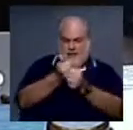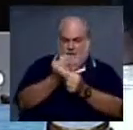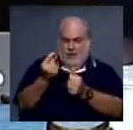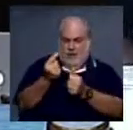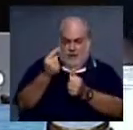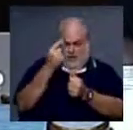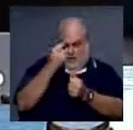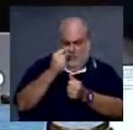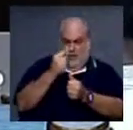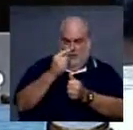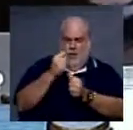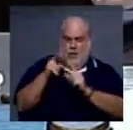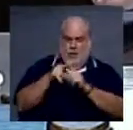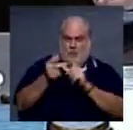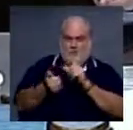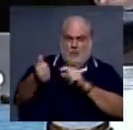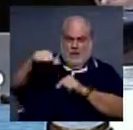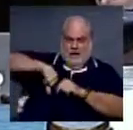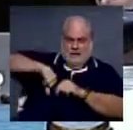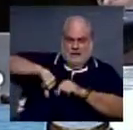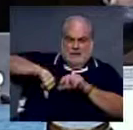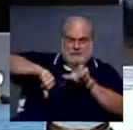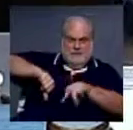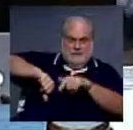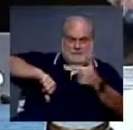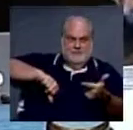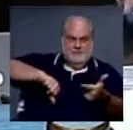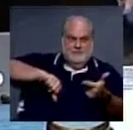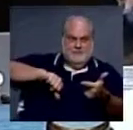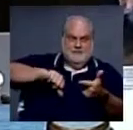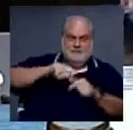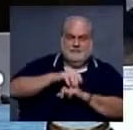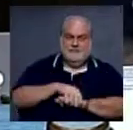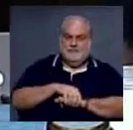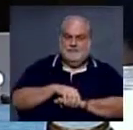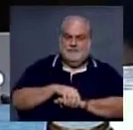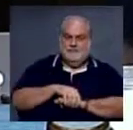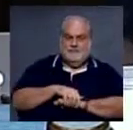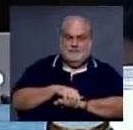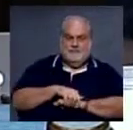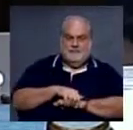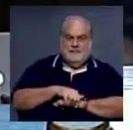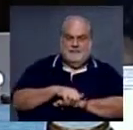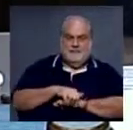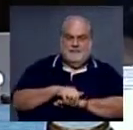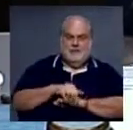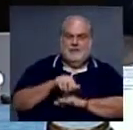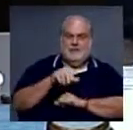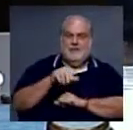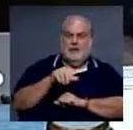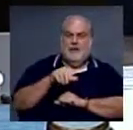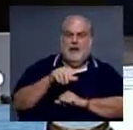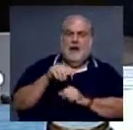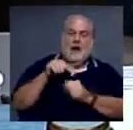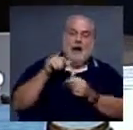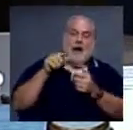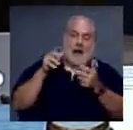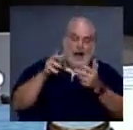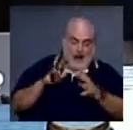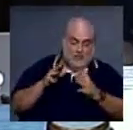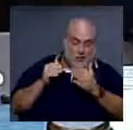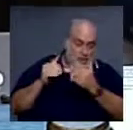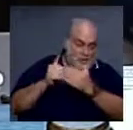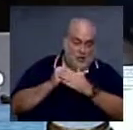parole revocation hearing. Now they flipped that back the other way again, unless it's a violent felony. They're not going to do parole revocations until after that new case